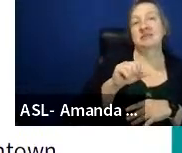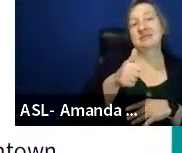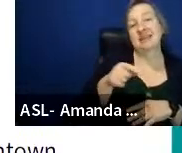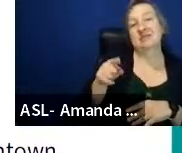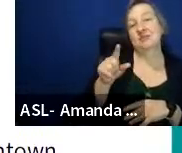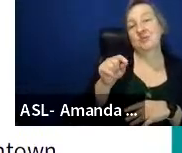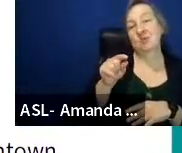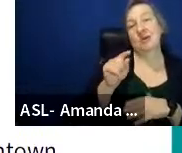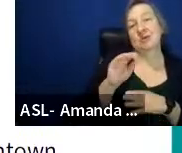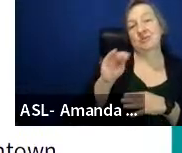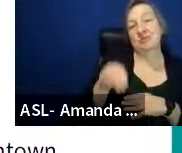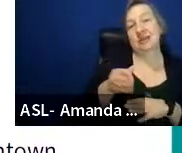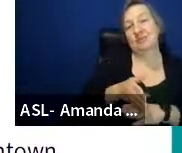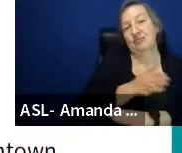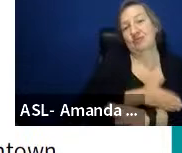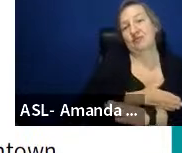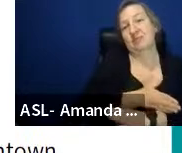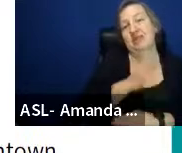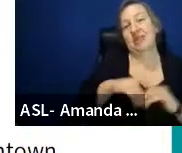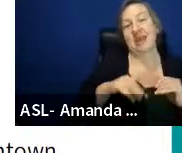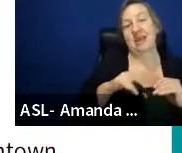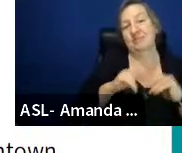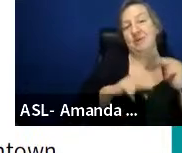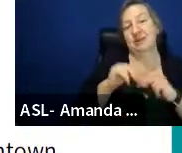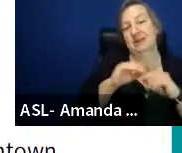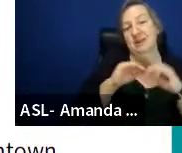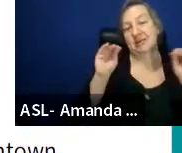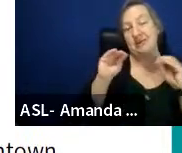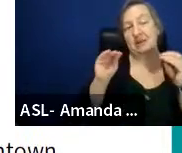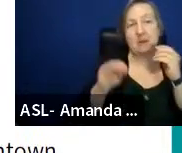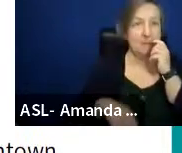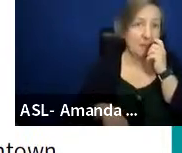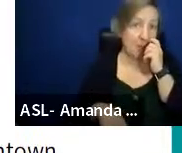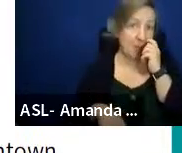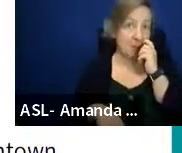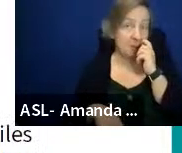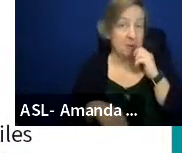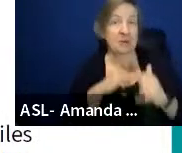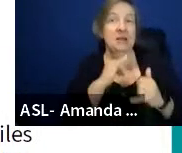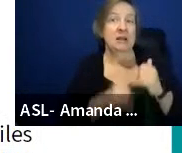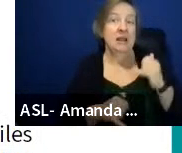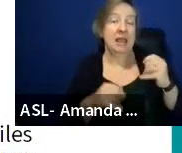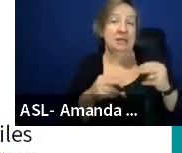build alternative. Now I'll go to my last slide.